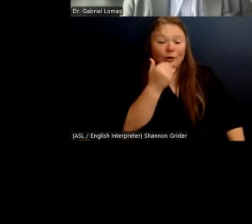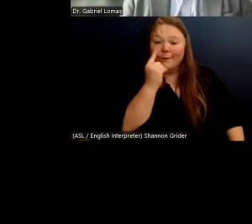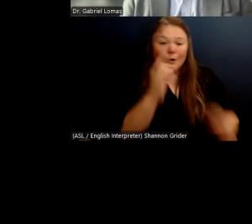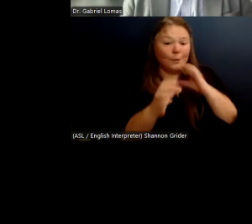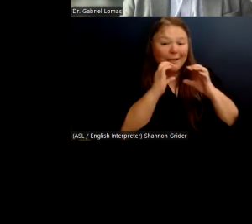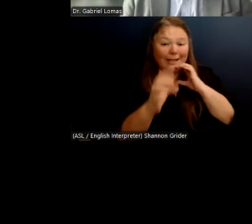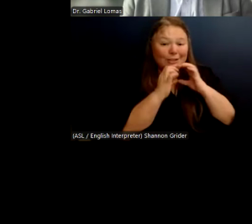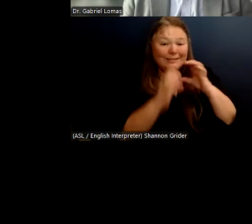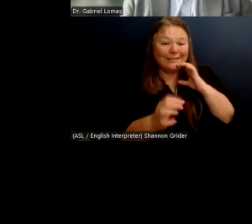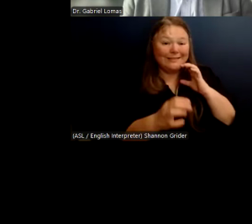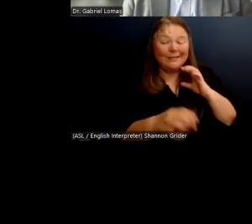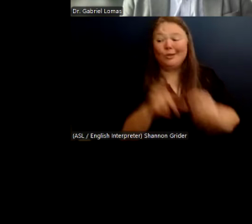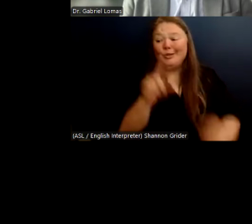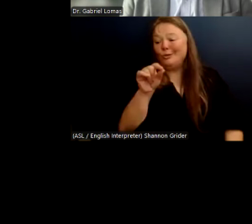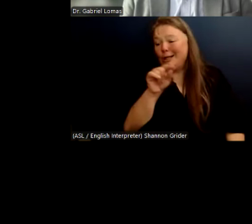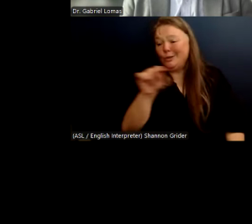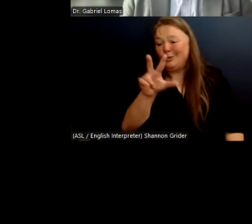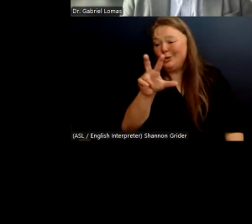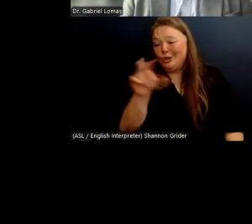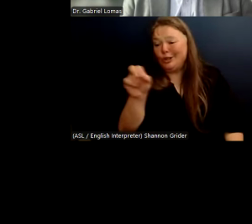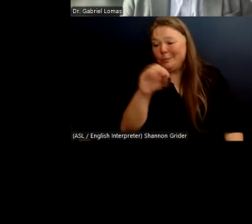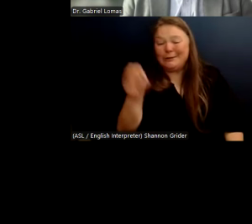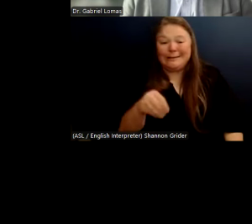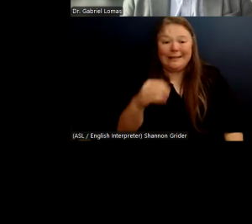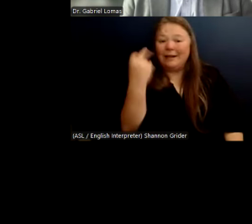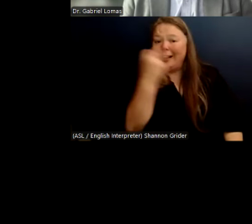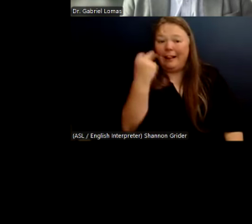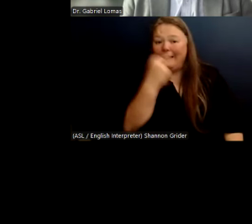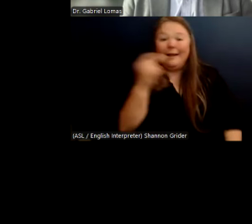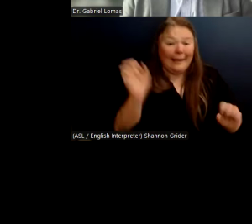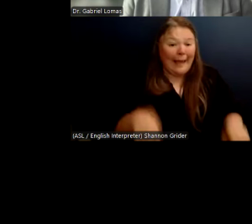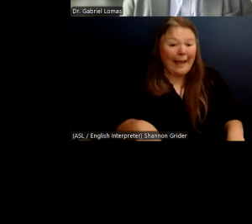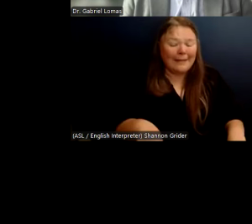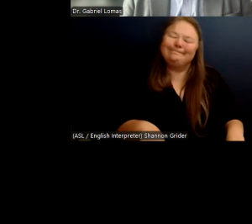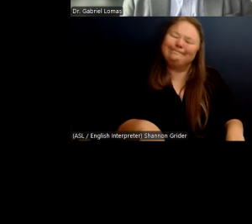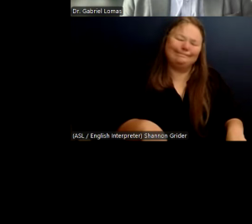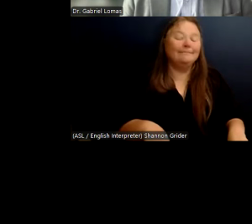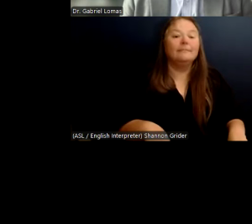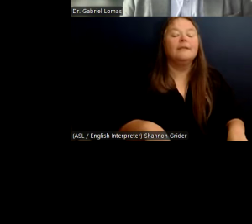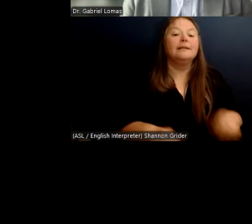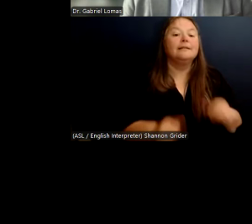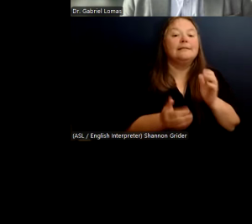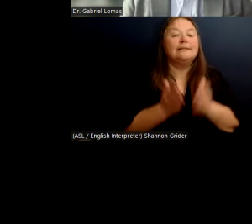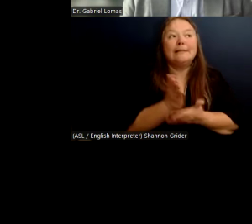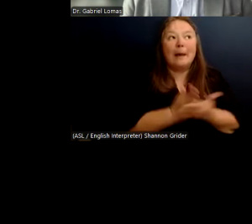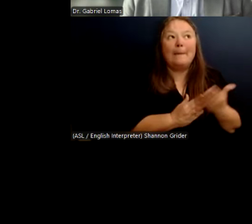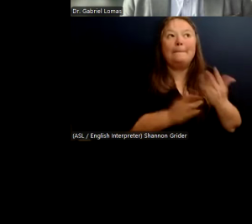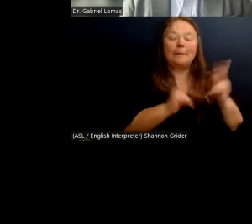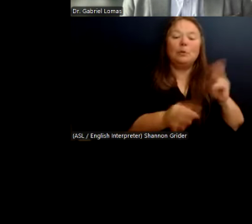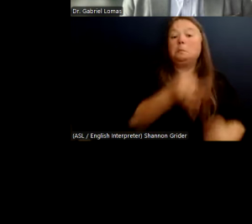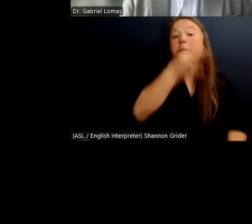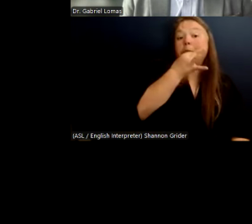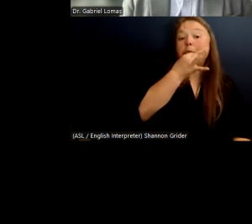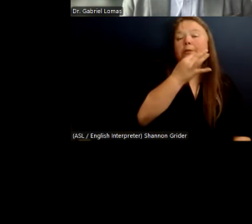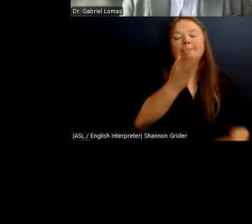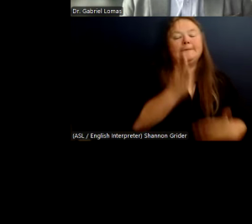know that 20 to 30% maybe are visible on lips, and really some people are better at lip reading than